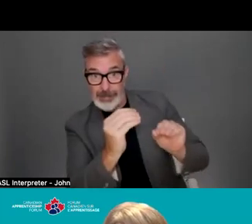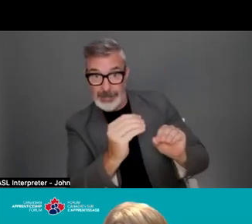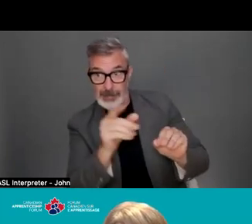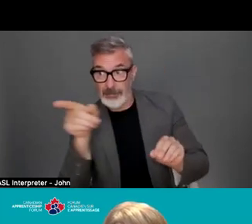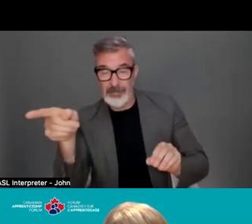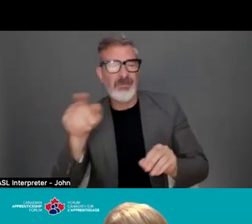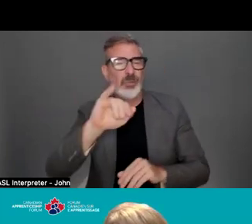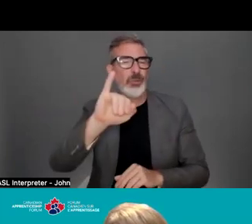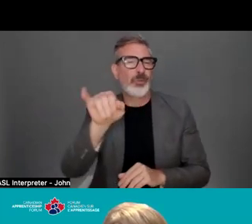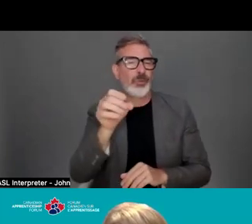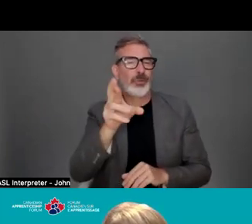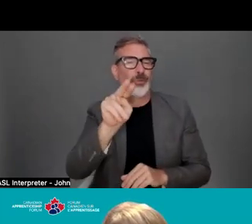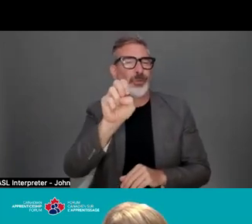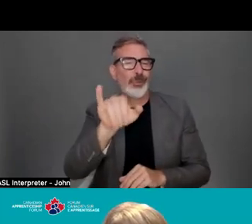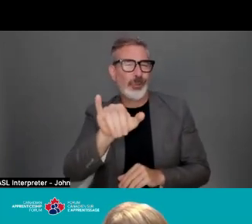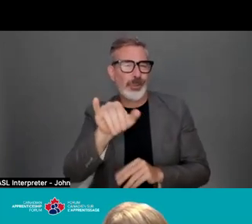to persons without disabilities.